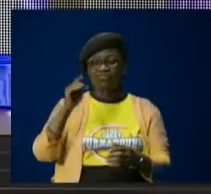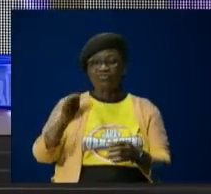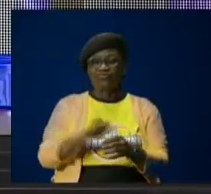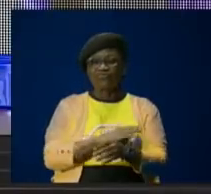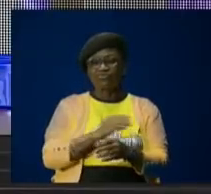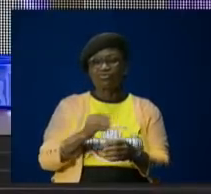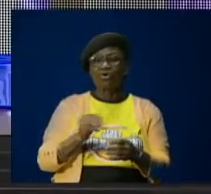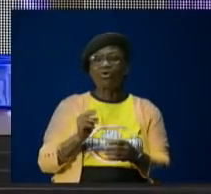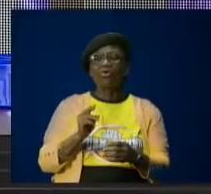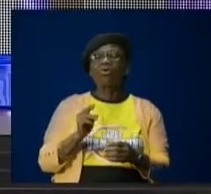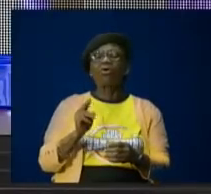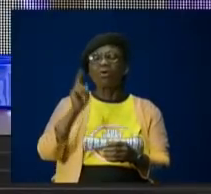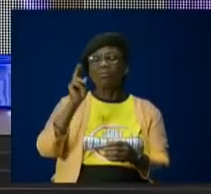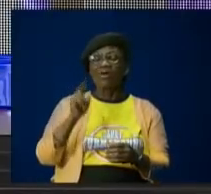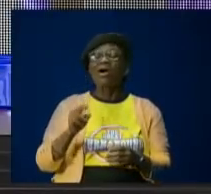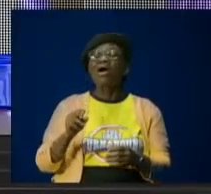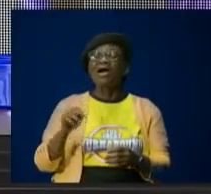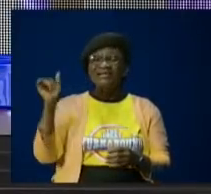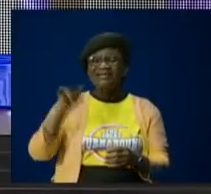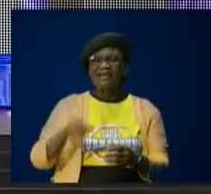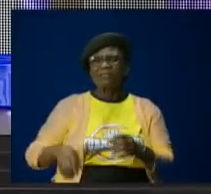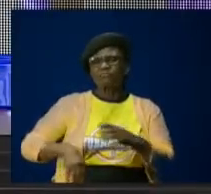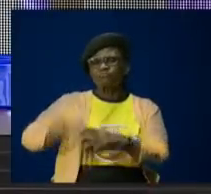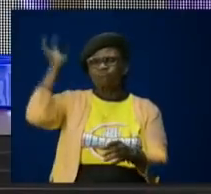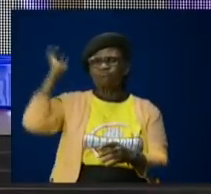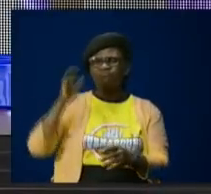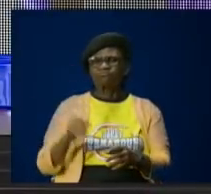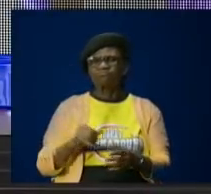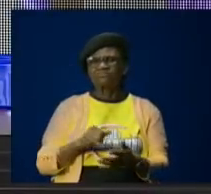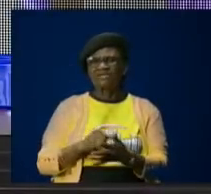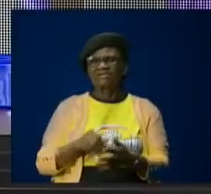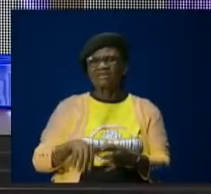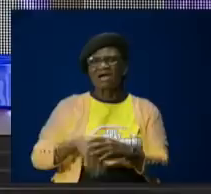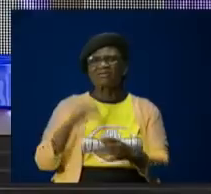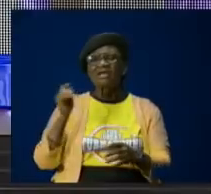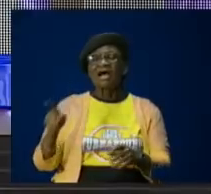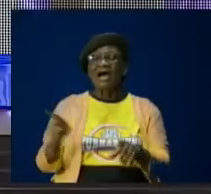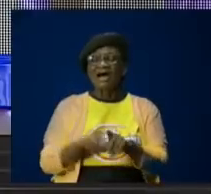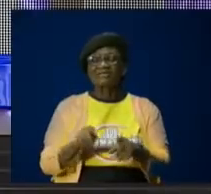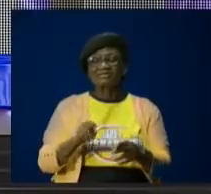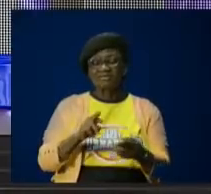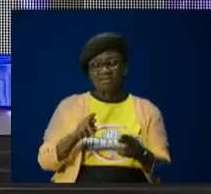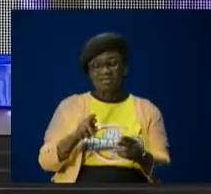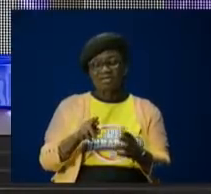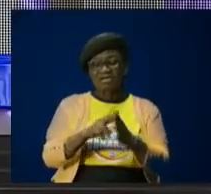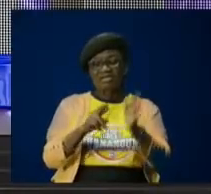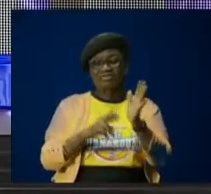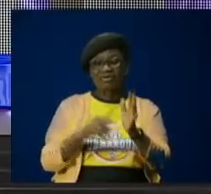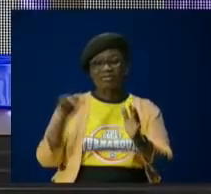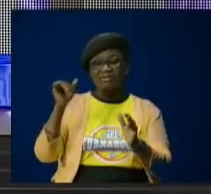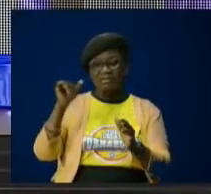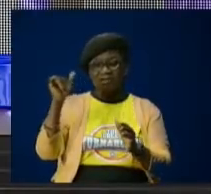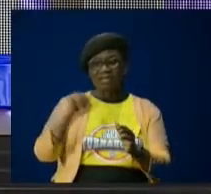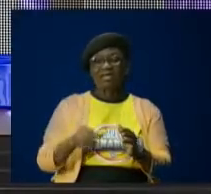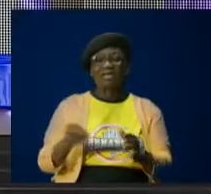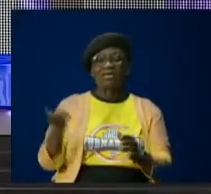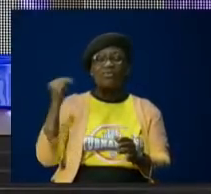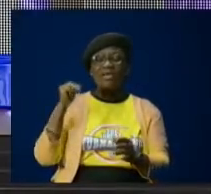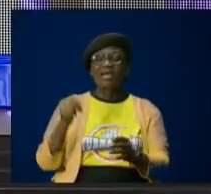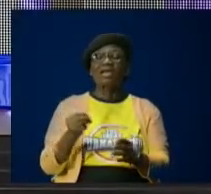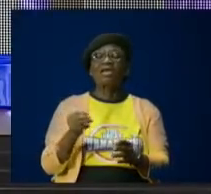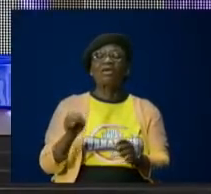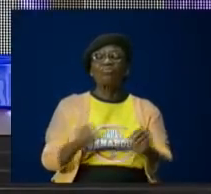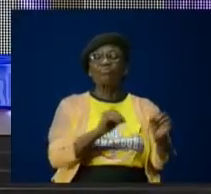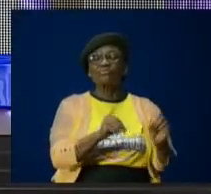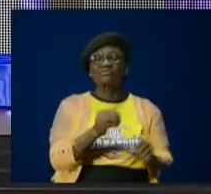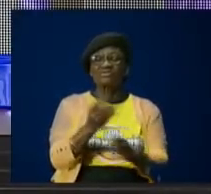As a result, they landed in jail. And they were asked to be kept secure in